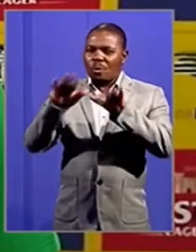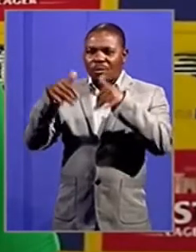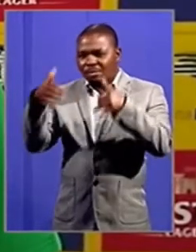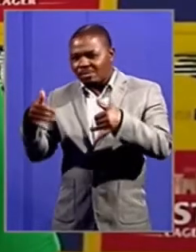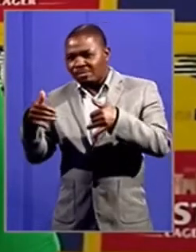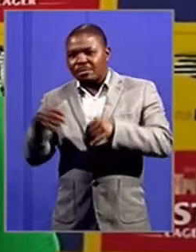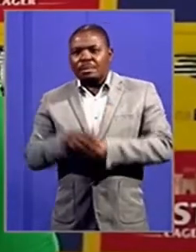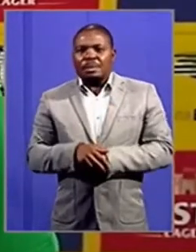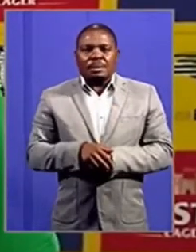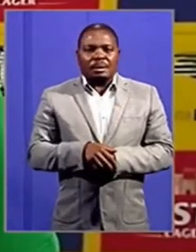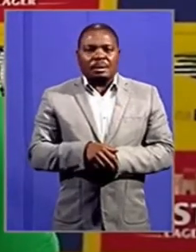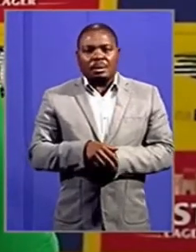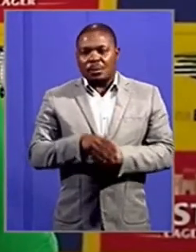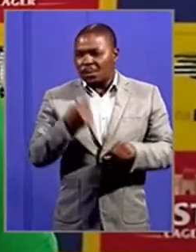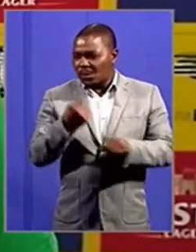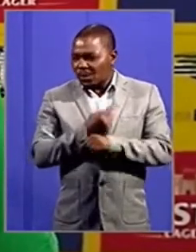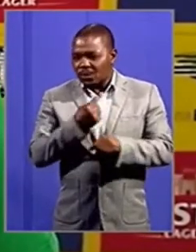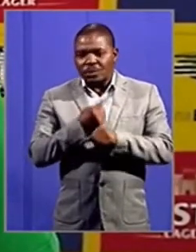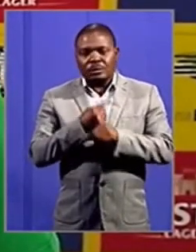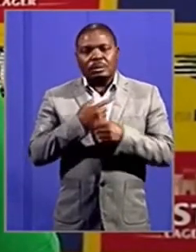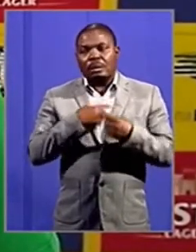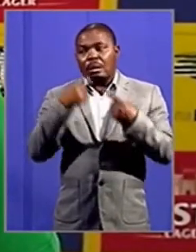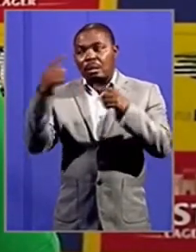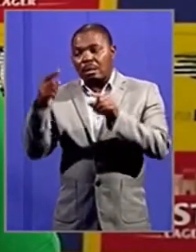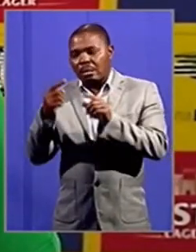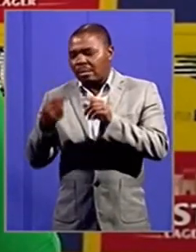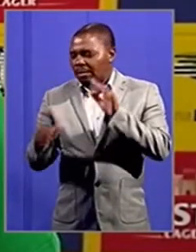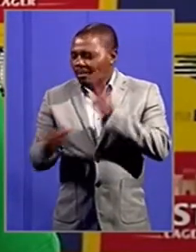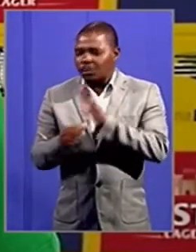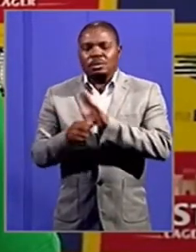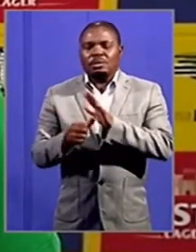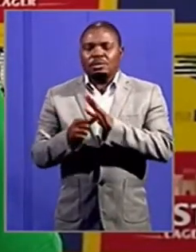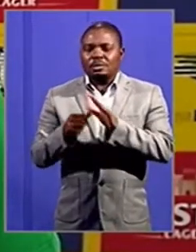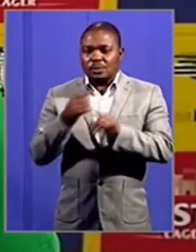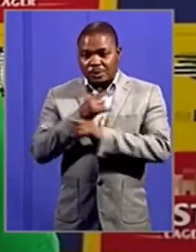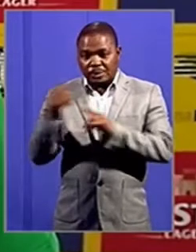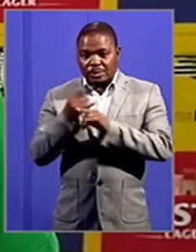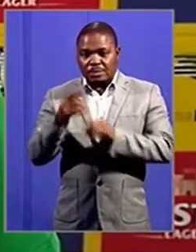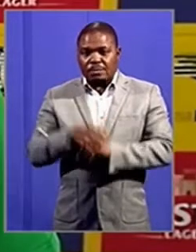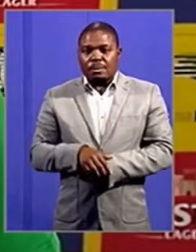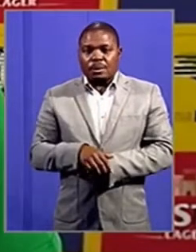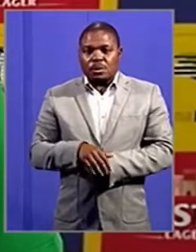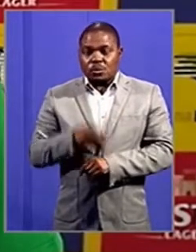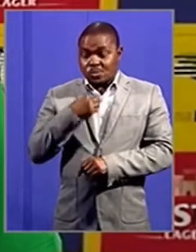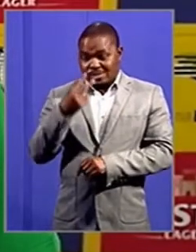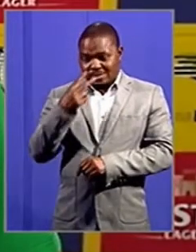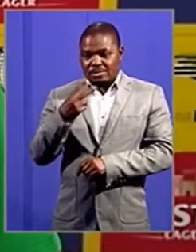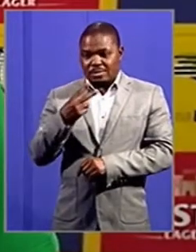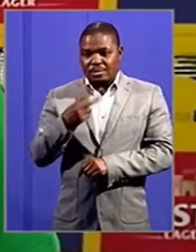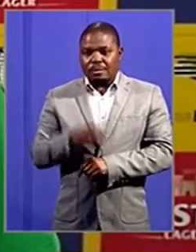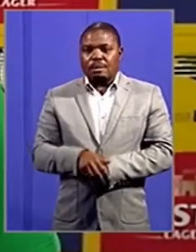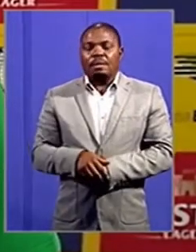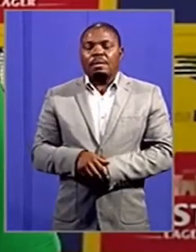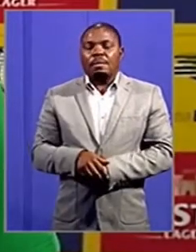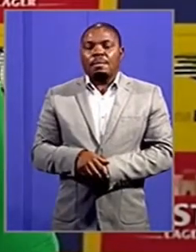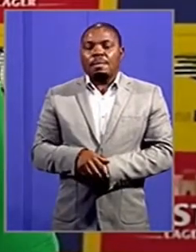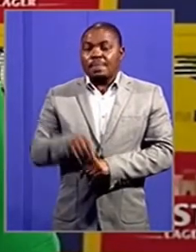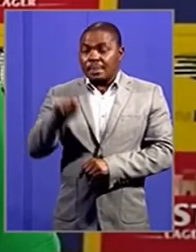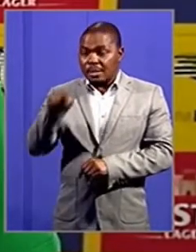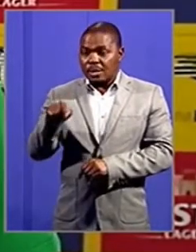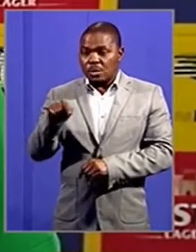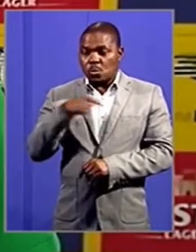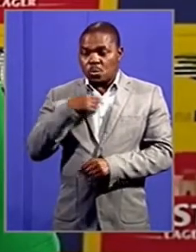4 are always key matches. Always. Look at it and you will see. Those are matches, they